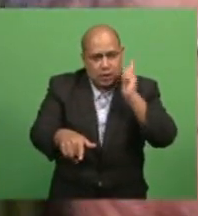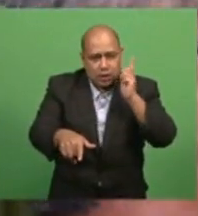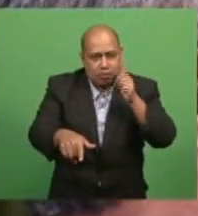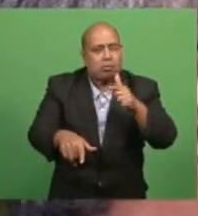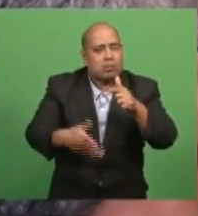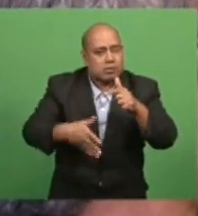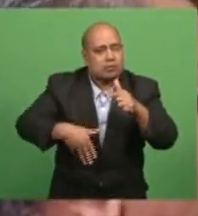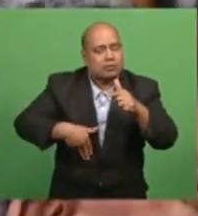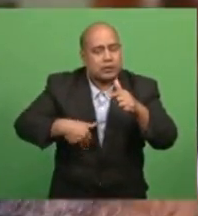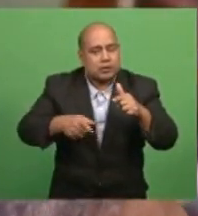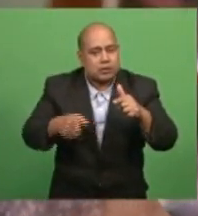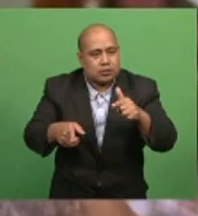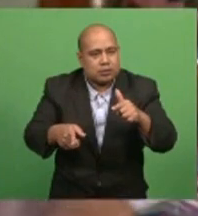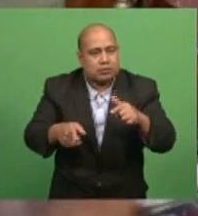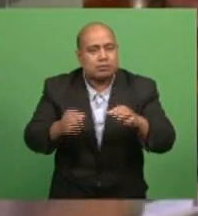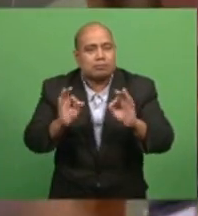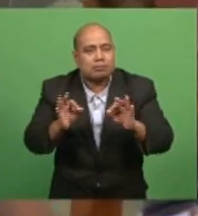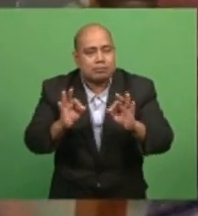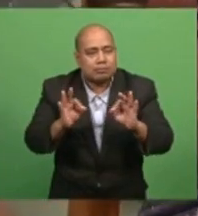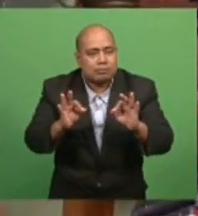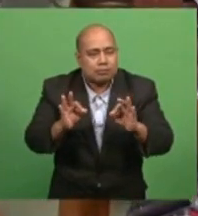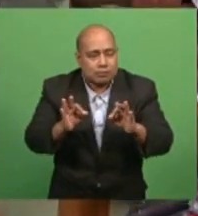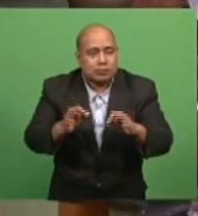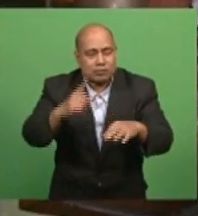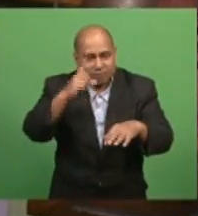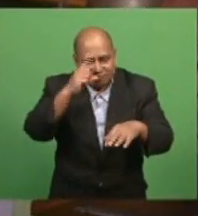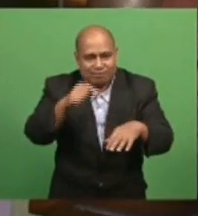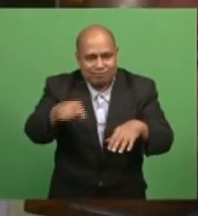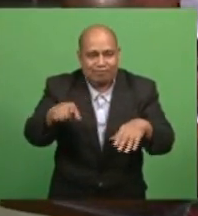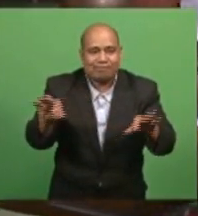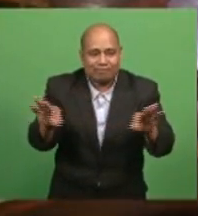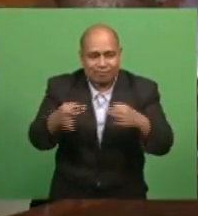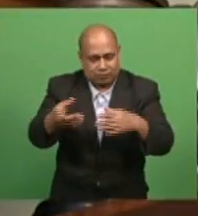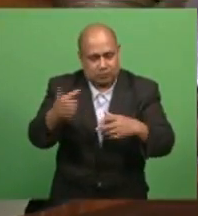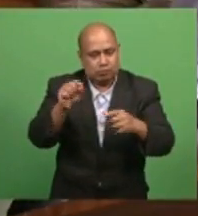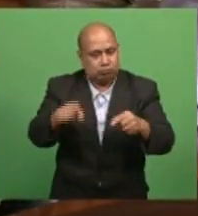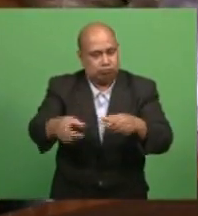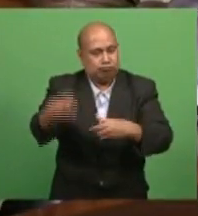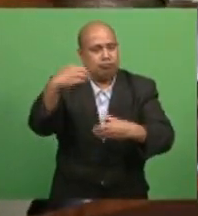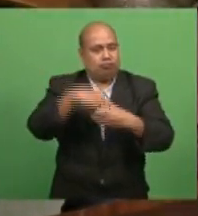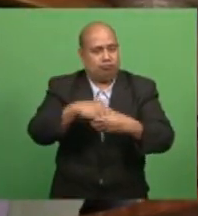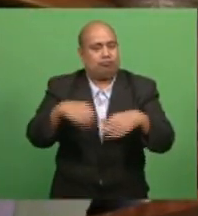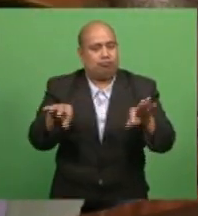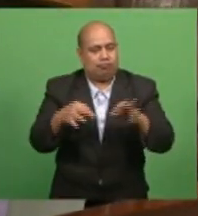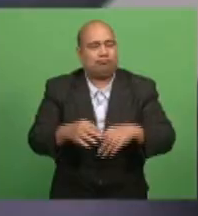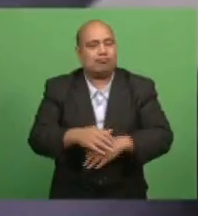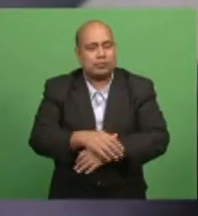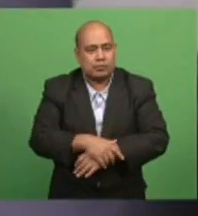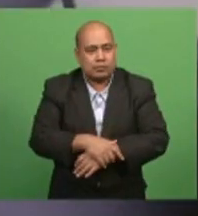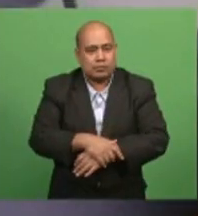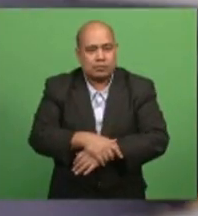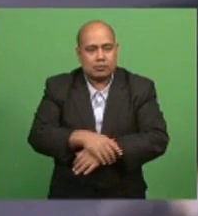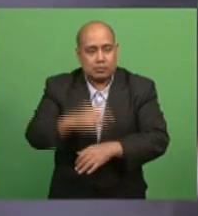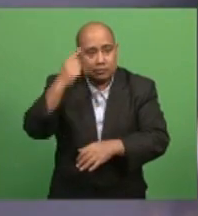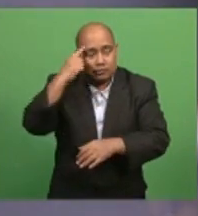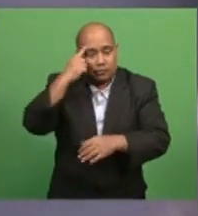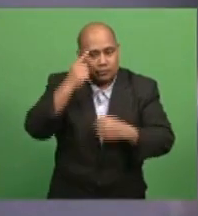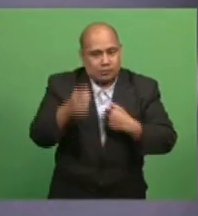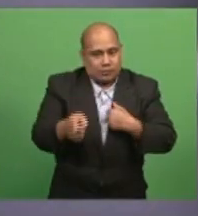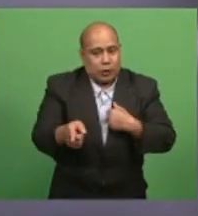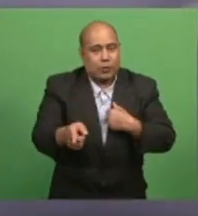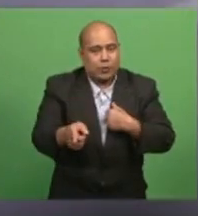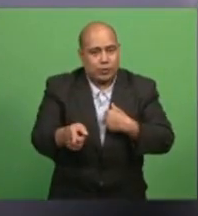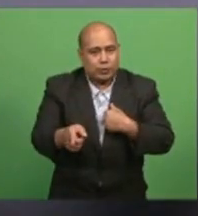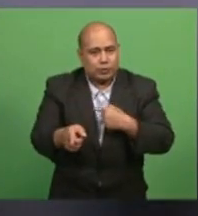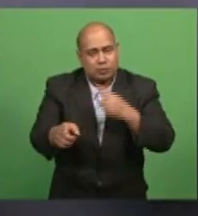song, item for our form. So this is when I sang one of the old song,